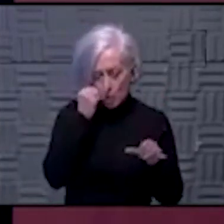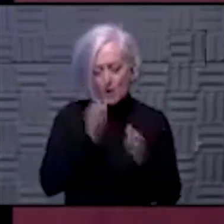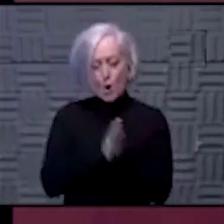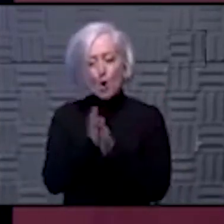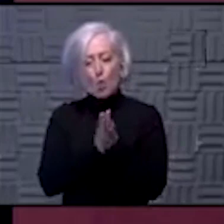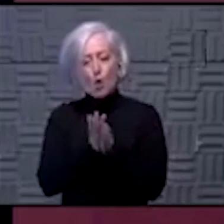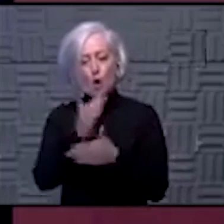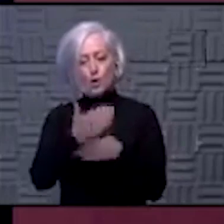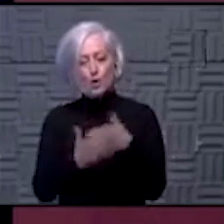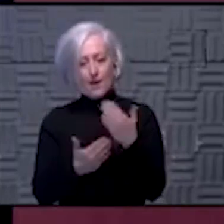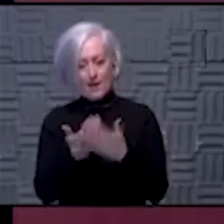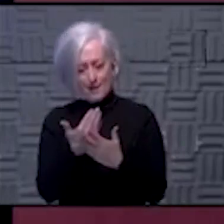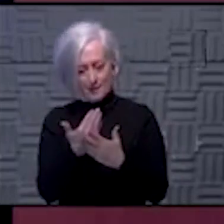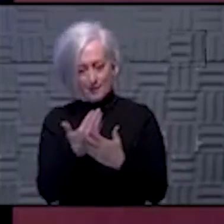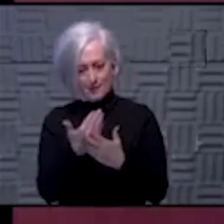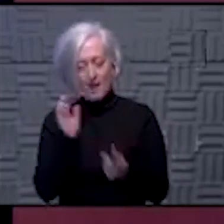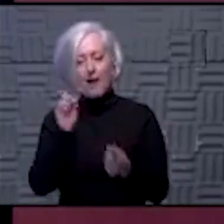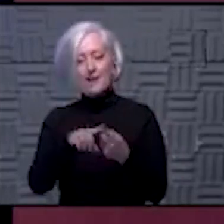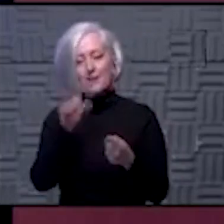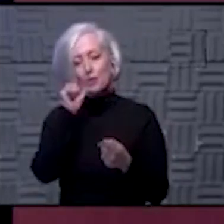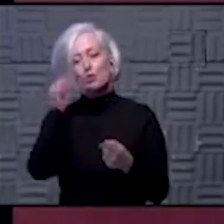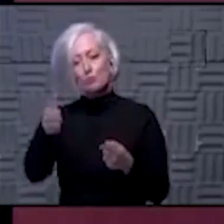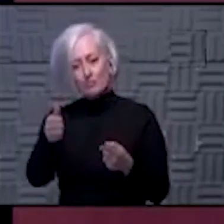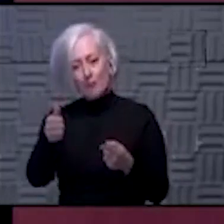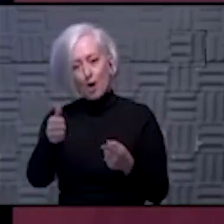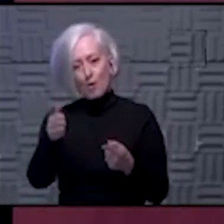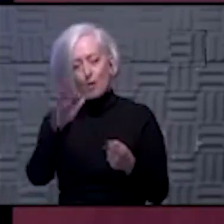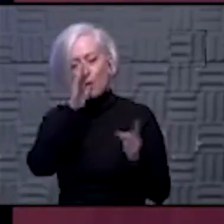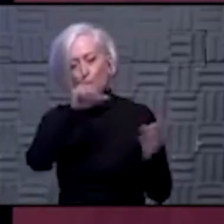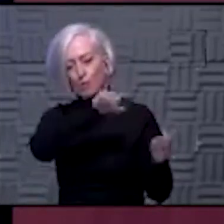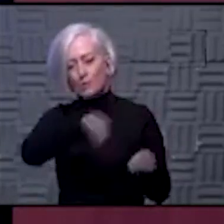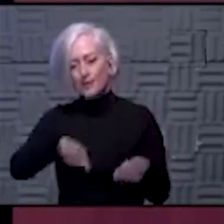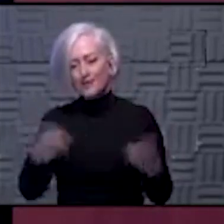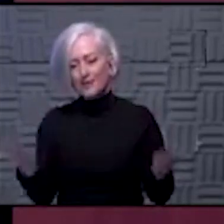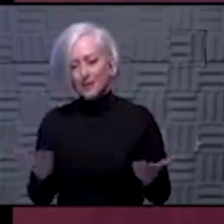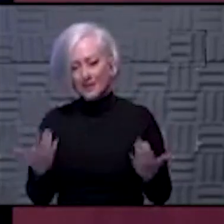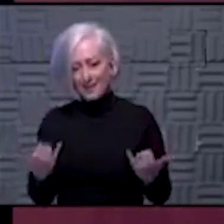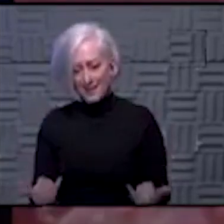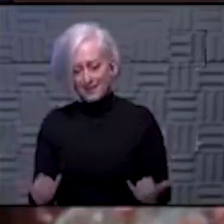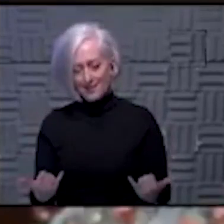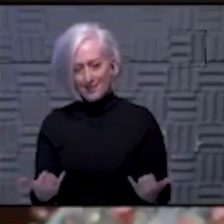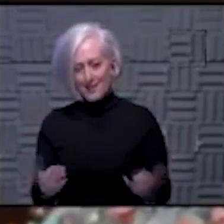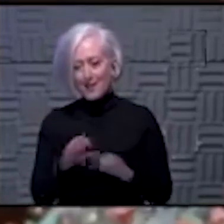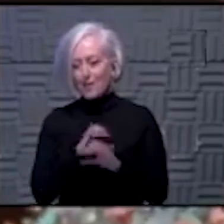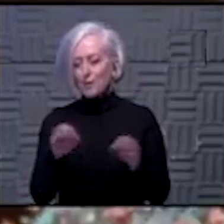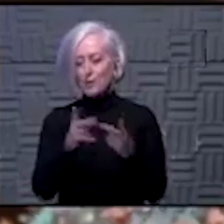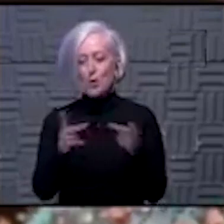tomorrow, we'll be back here. And remember, there's still no place like home.